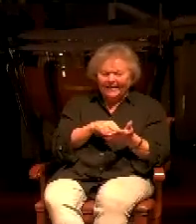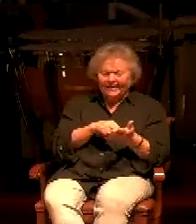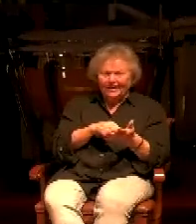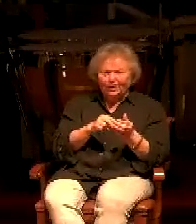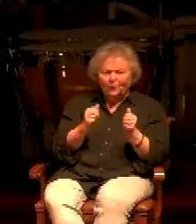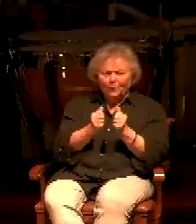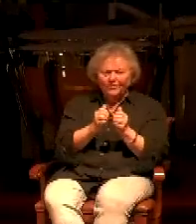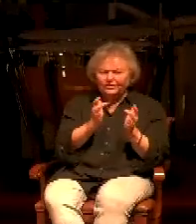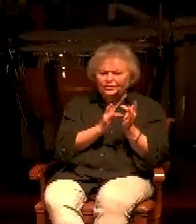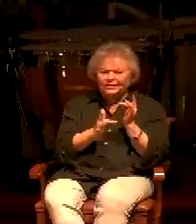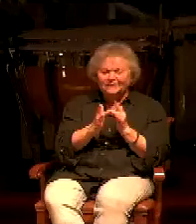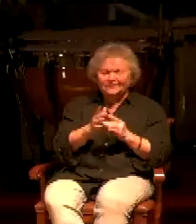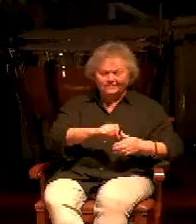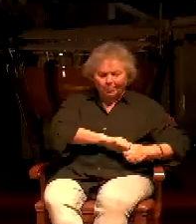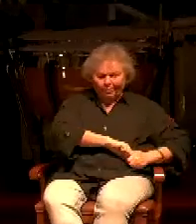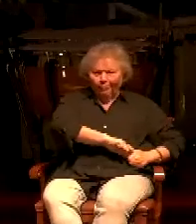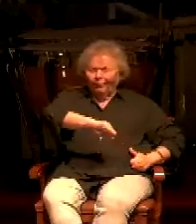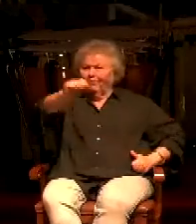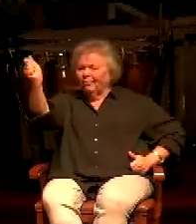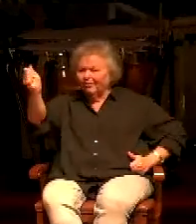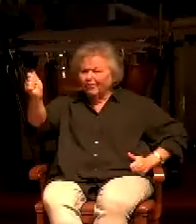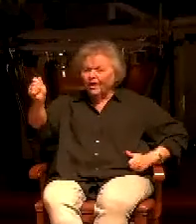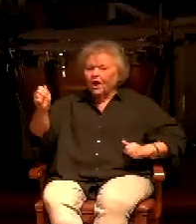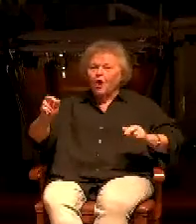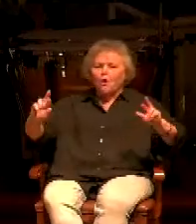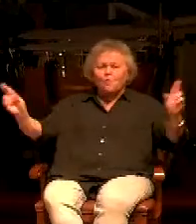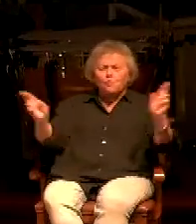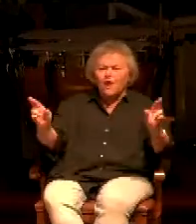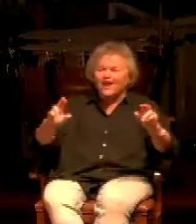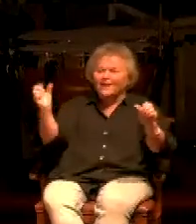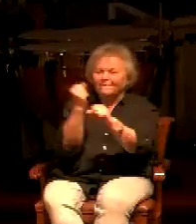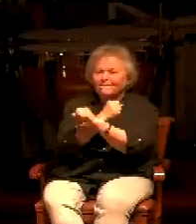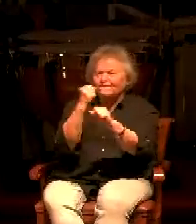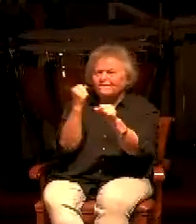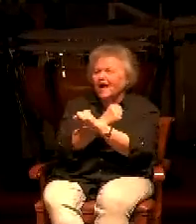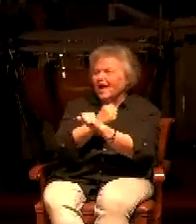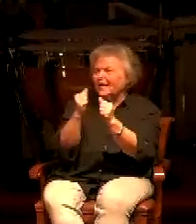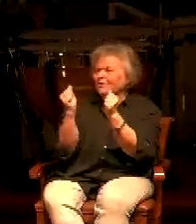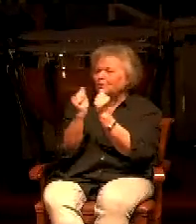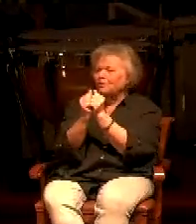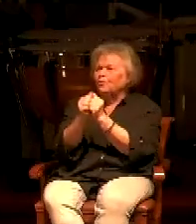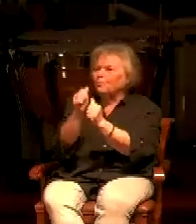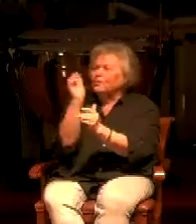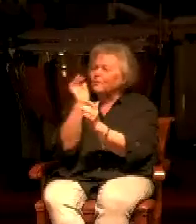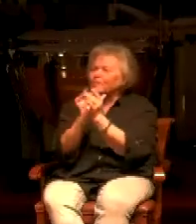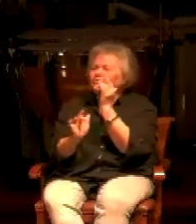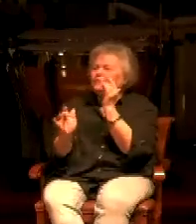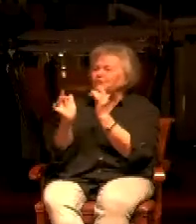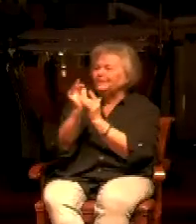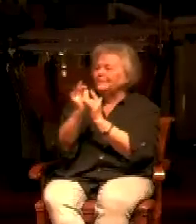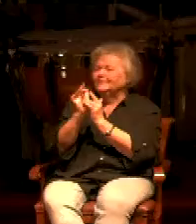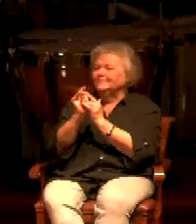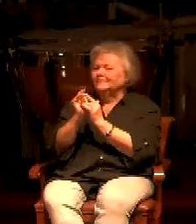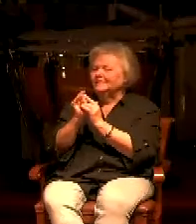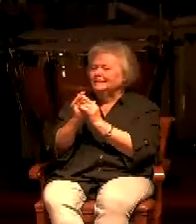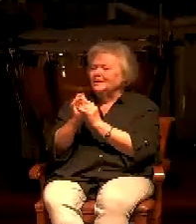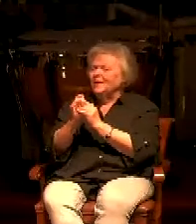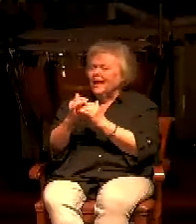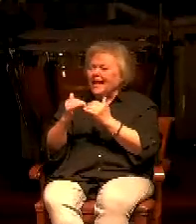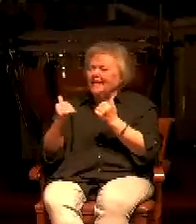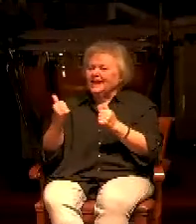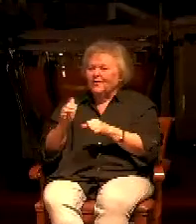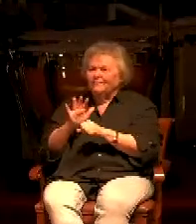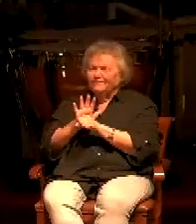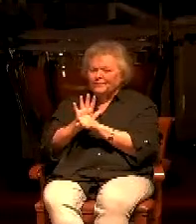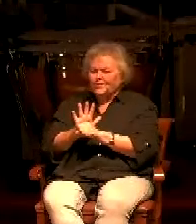to fight for Christ. And in a few moments, as he gets scattered from Jesus, as he feels the pressure of the enemy coming around him, all